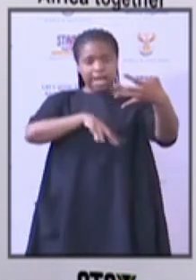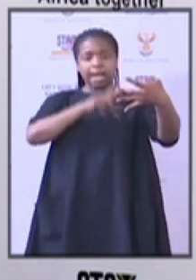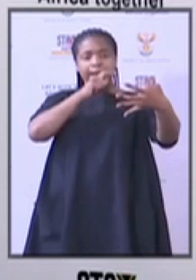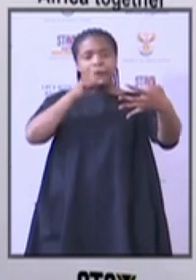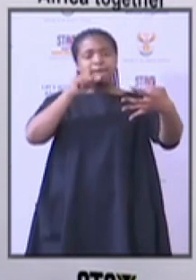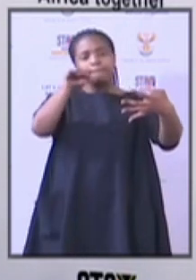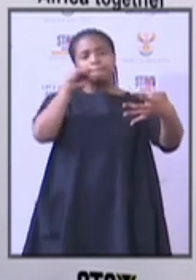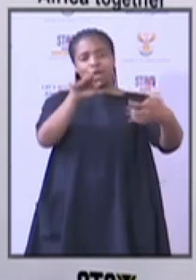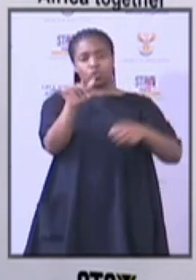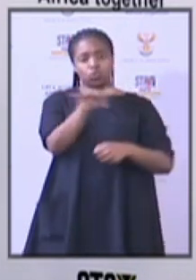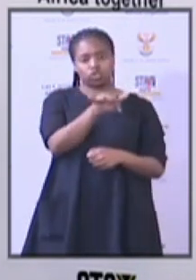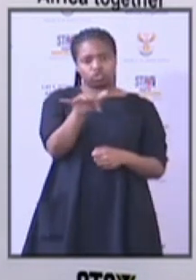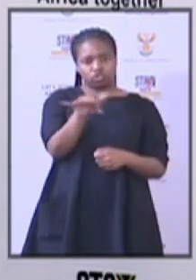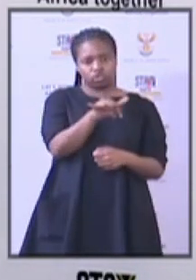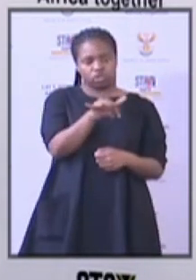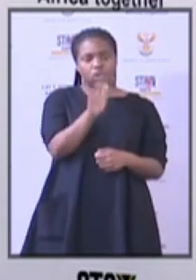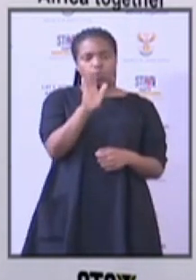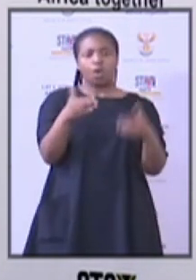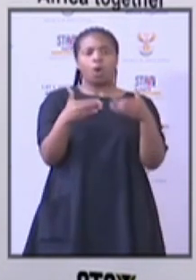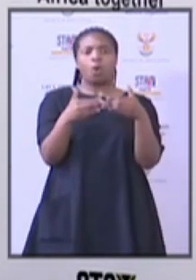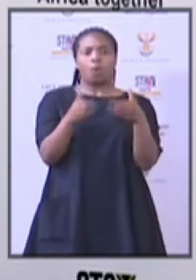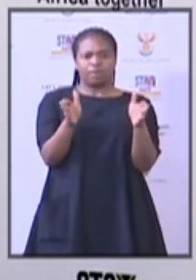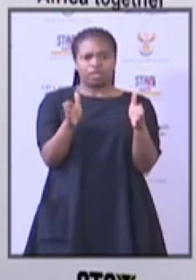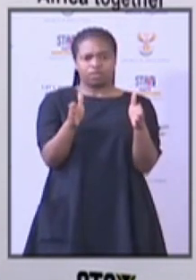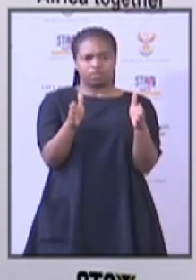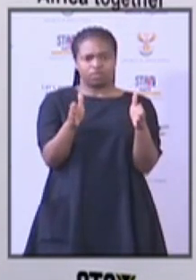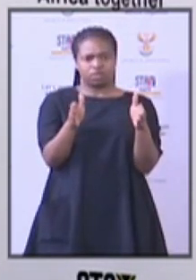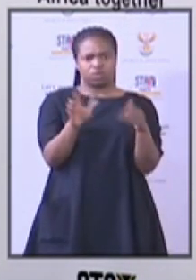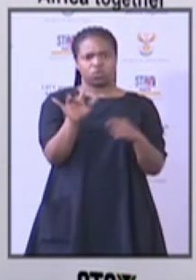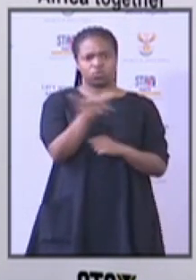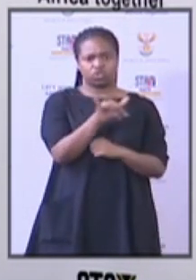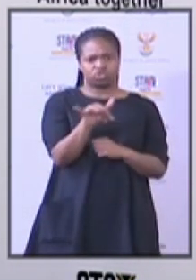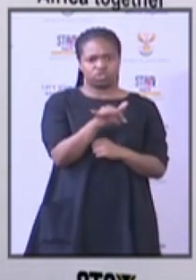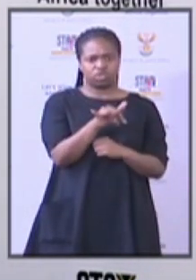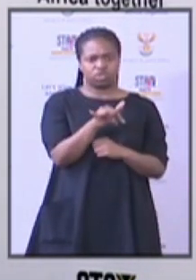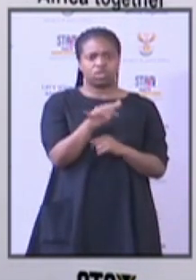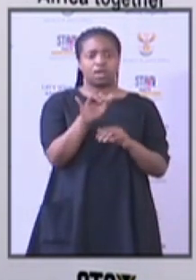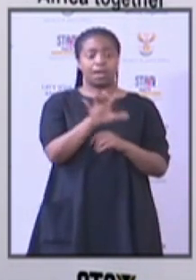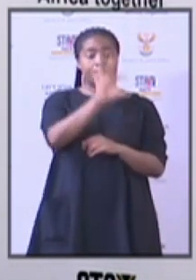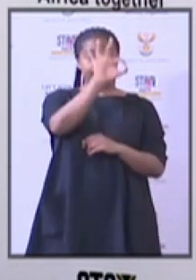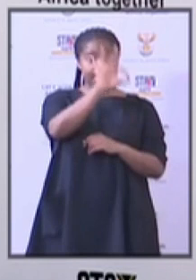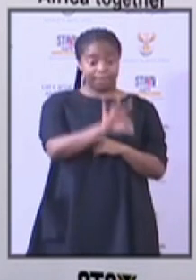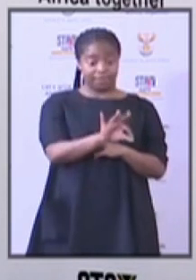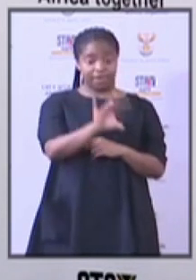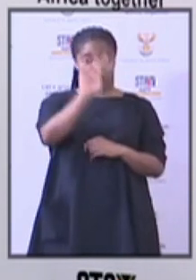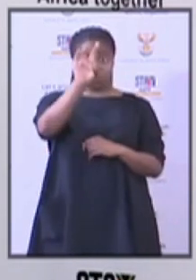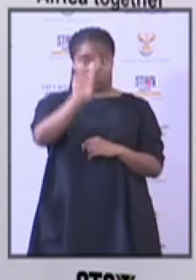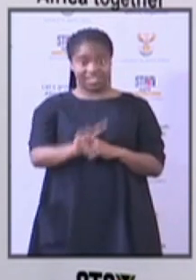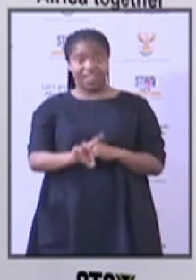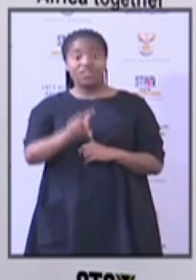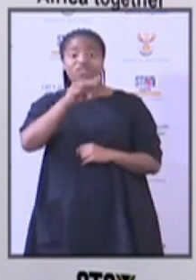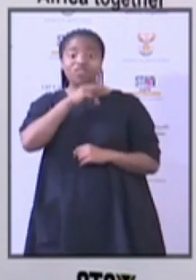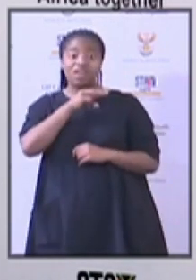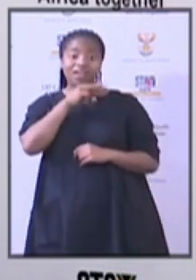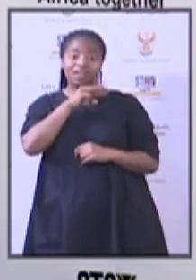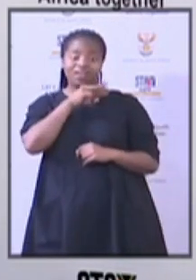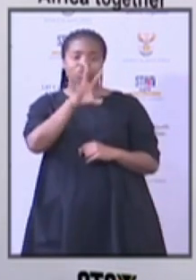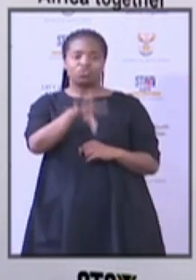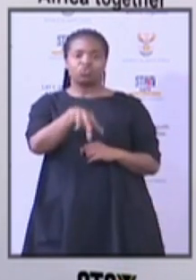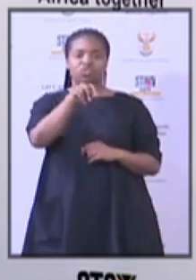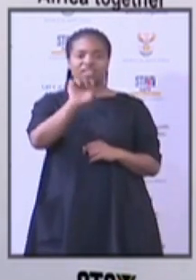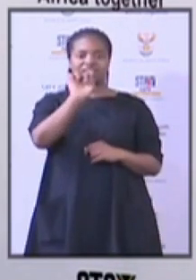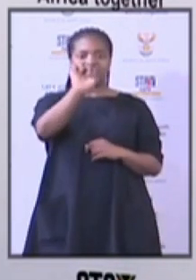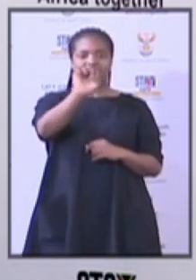of the banks that will be open and saving people on Mondays, Wednesdays, and Friday to collect their